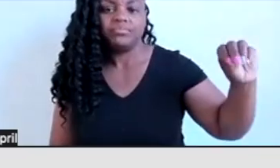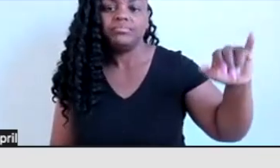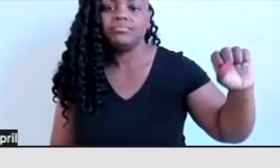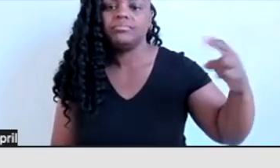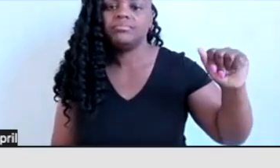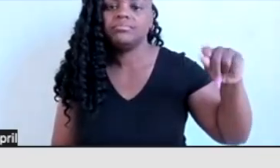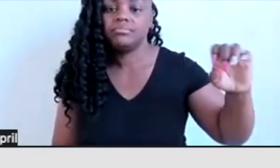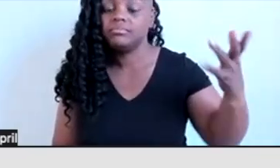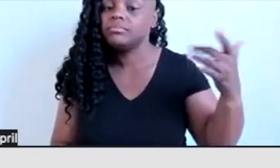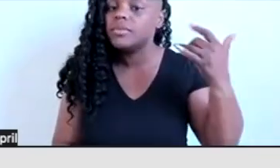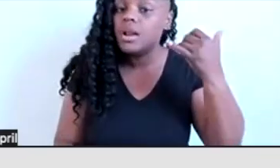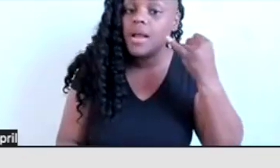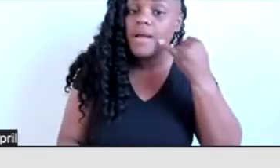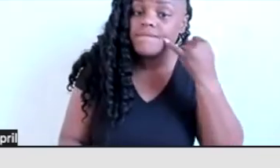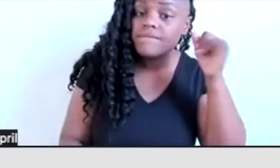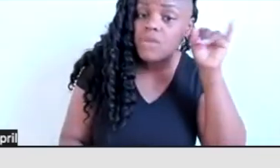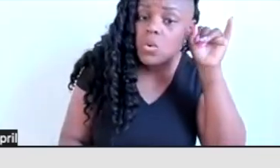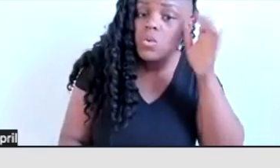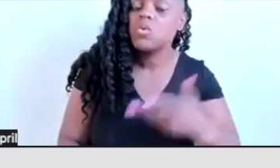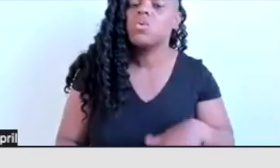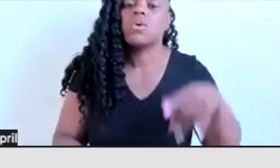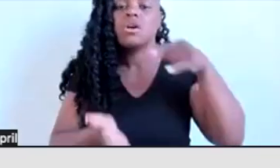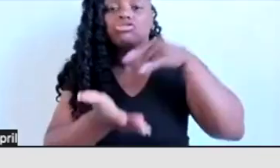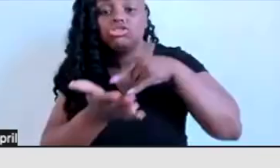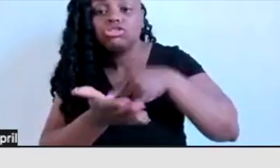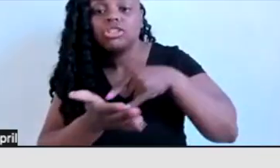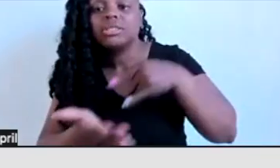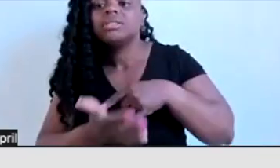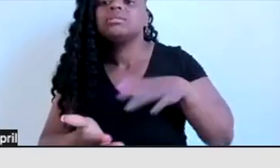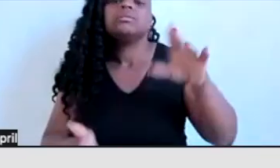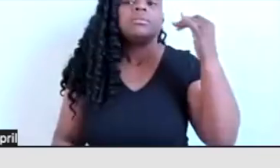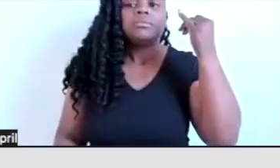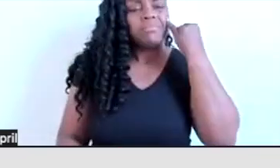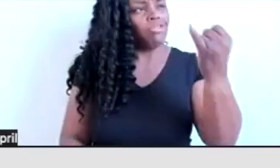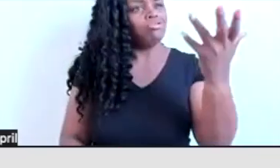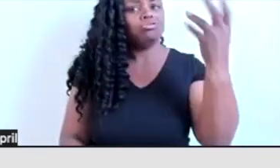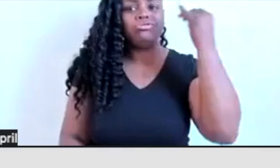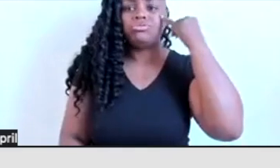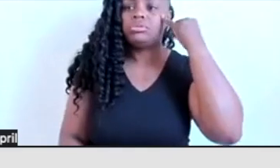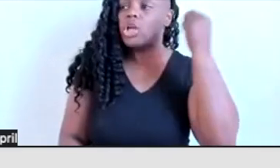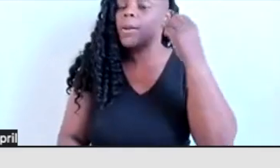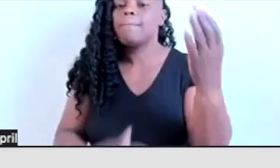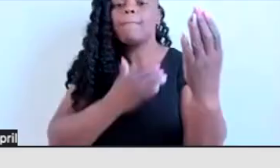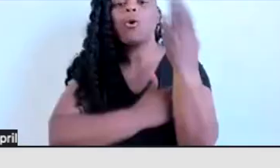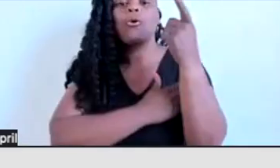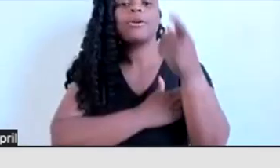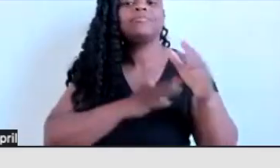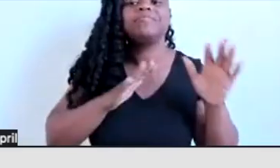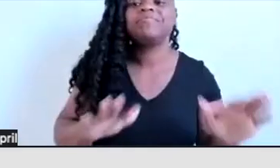Imagine that you're at home on a Saturday morning and the MyShake alert goes off on your phone. What would you